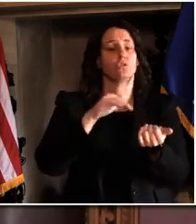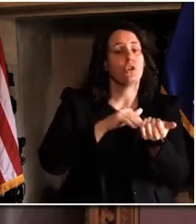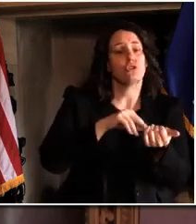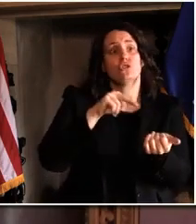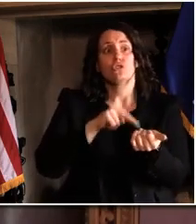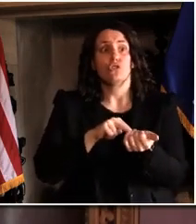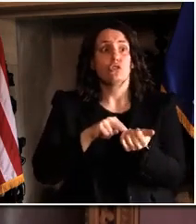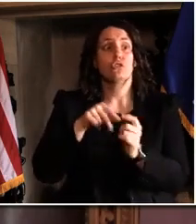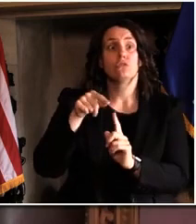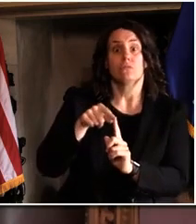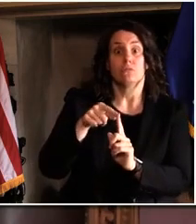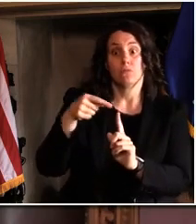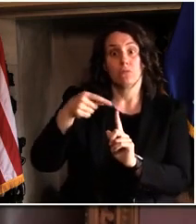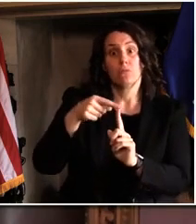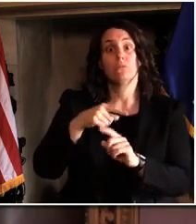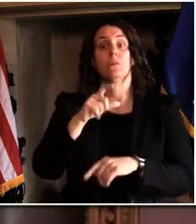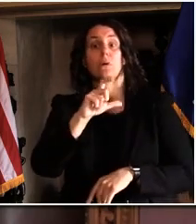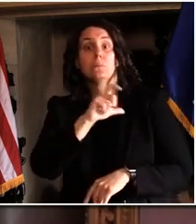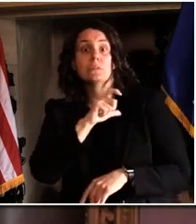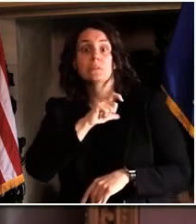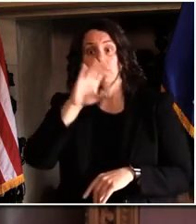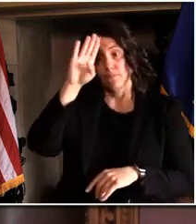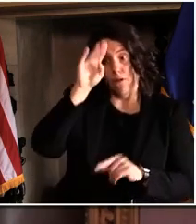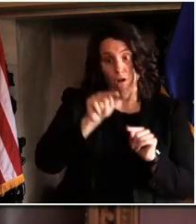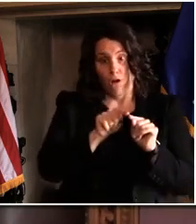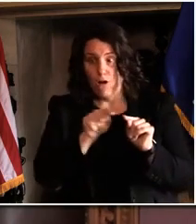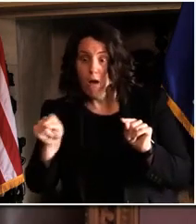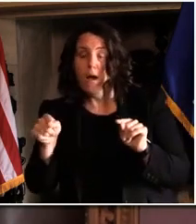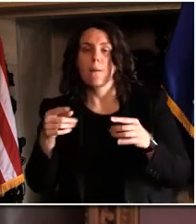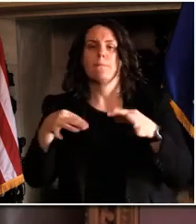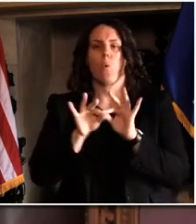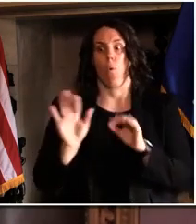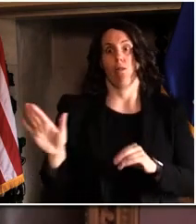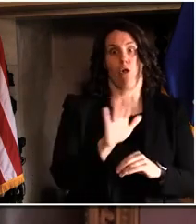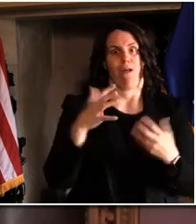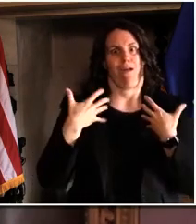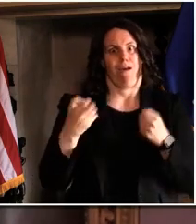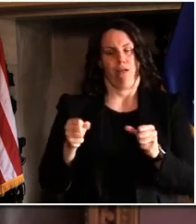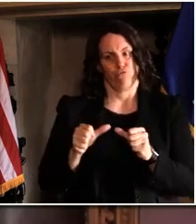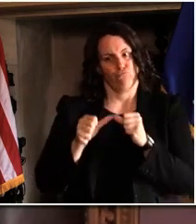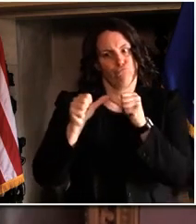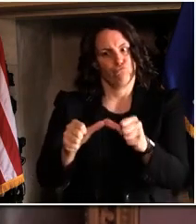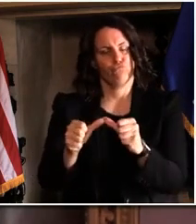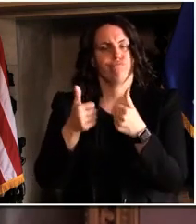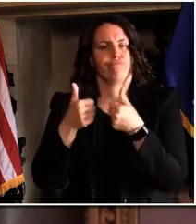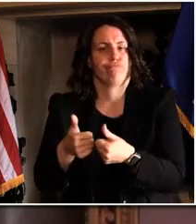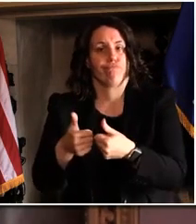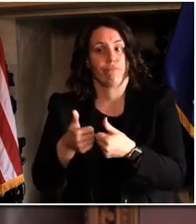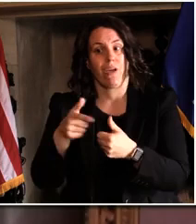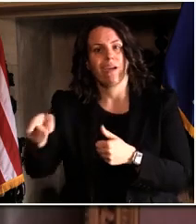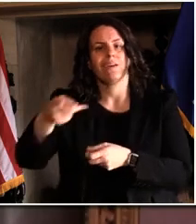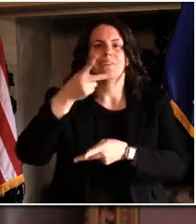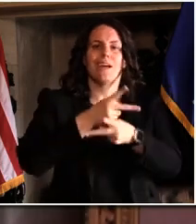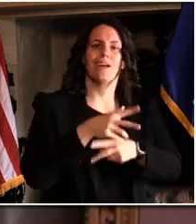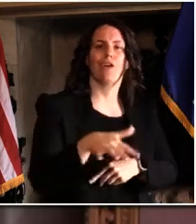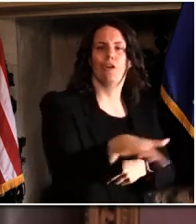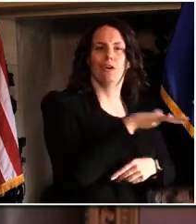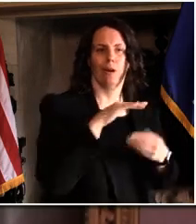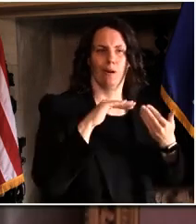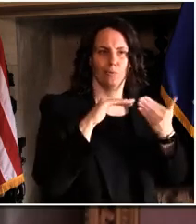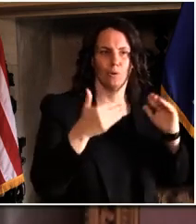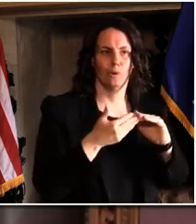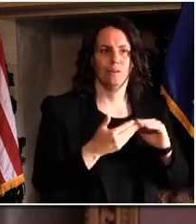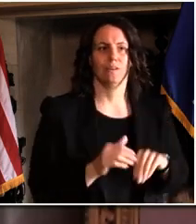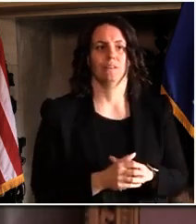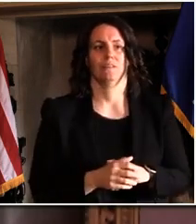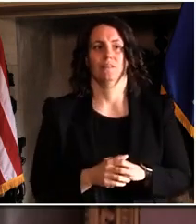stay safe and healthy as they care for our communities. There's a global shortage of PPP, and we're competing with other states